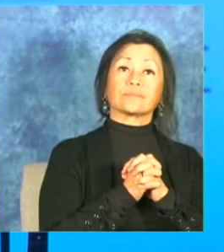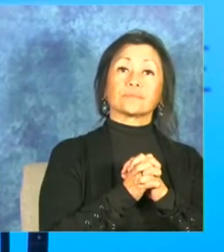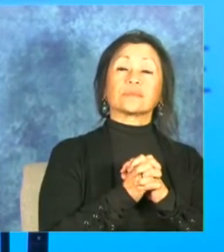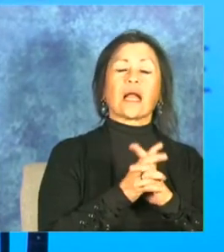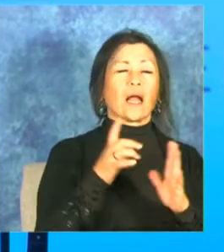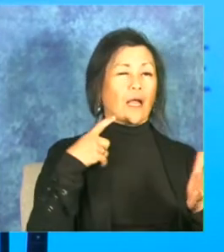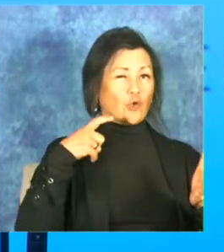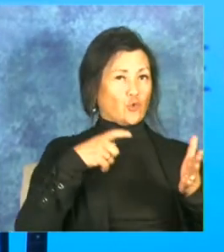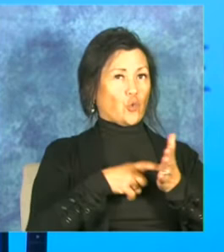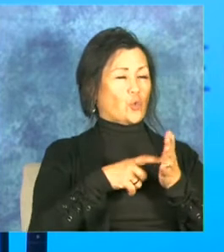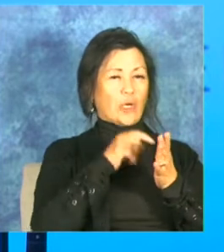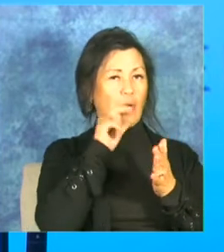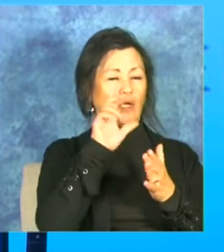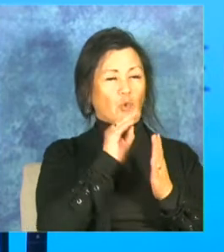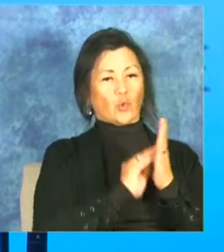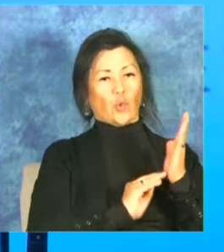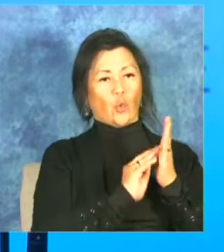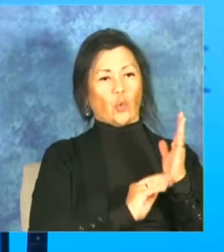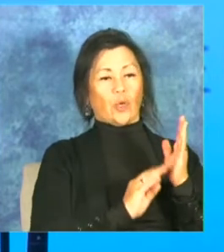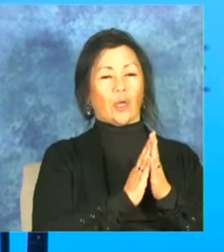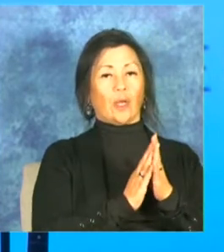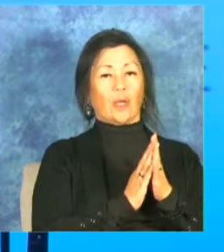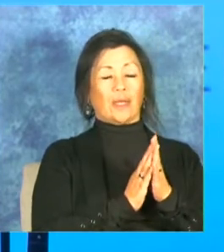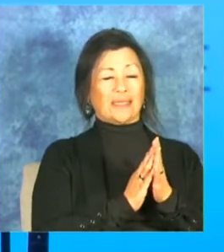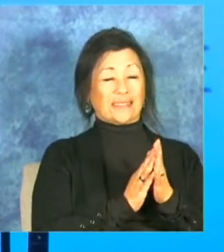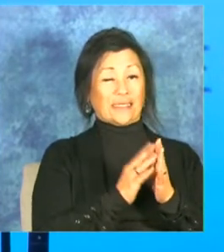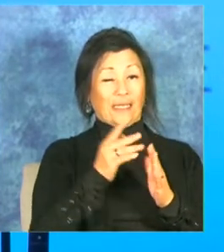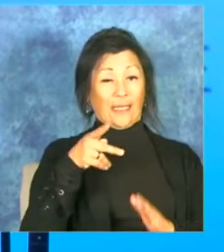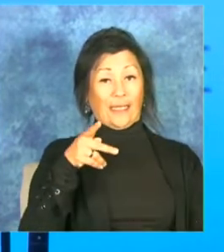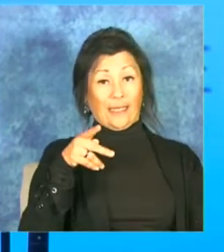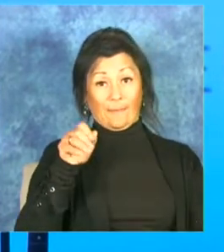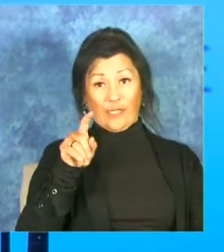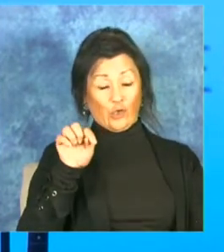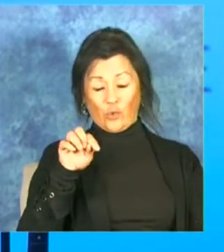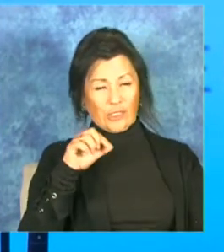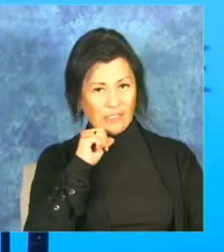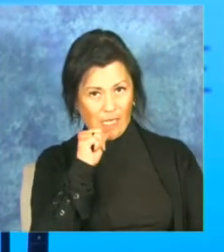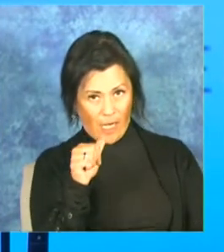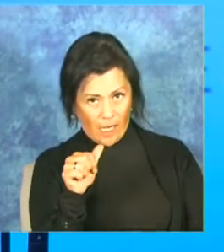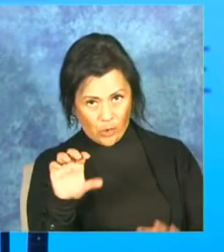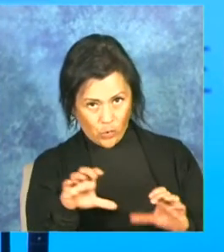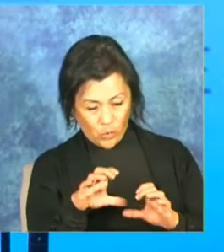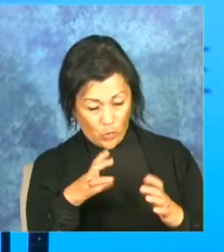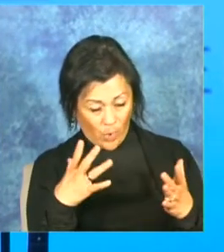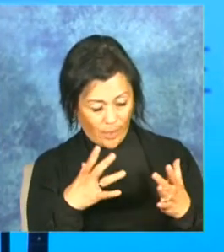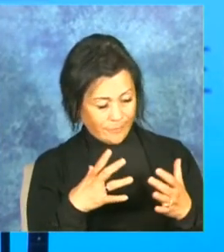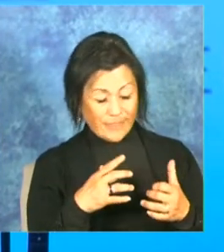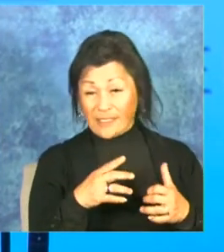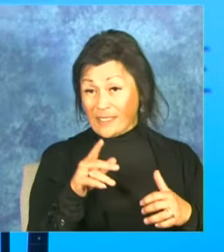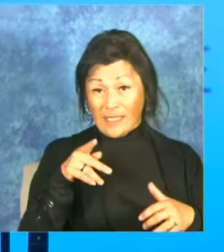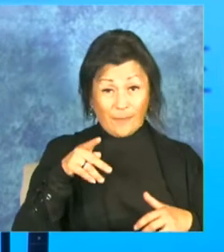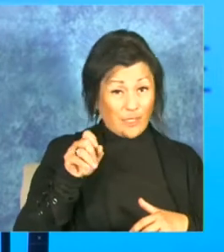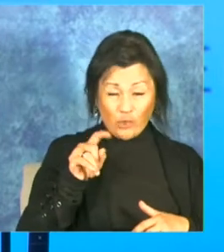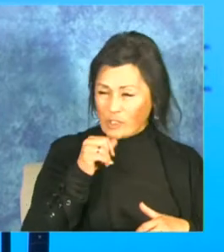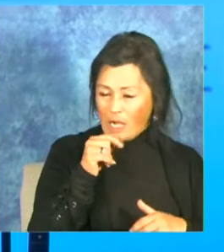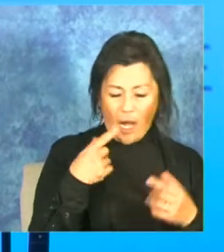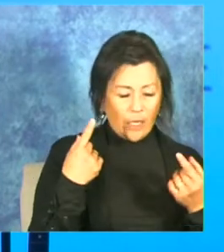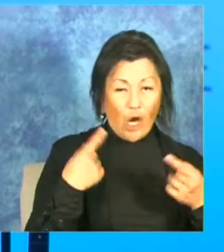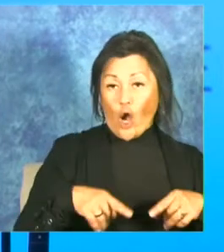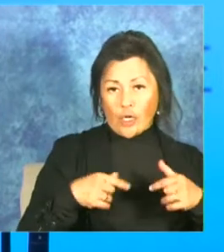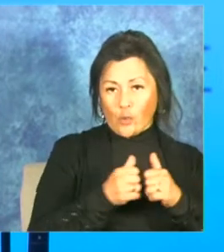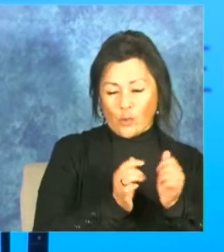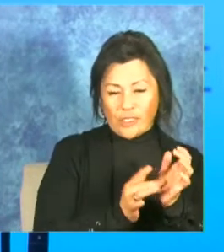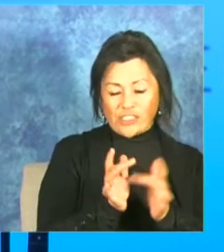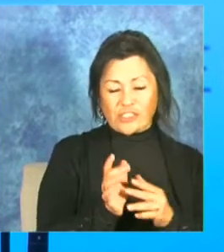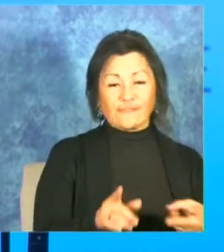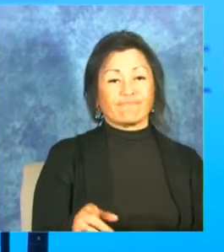Now notice, this isn't in your notes either, but notice what Peter doesn't do. One, he doesn't argue with Jesus.